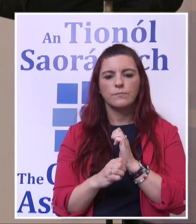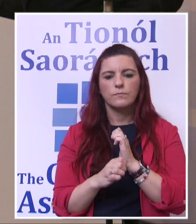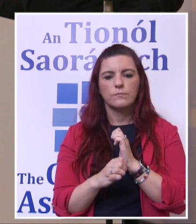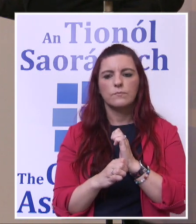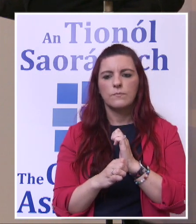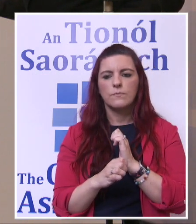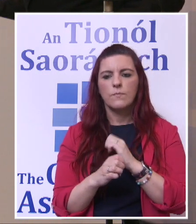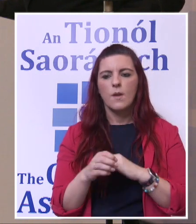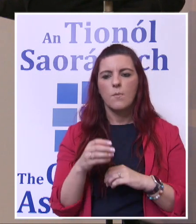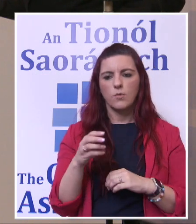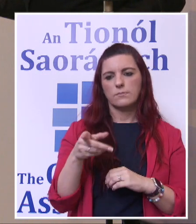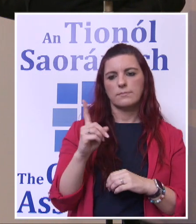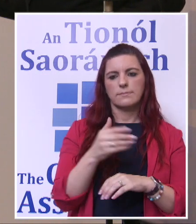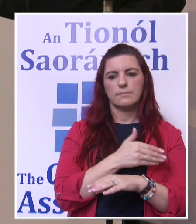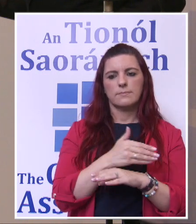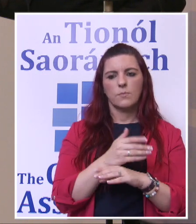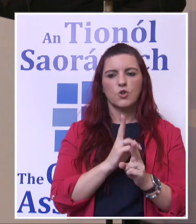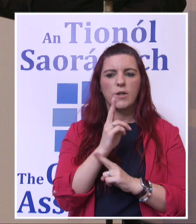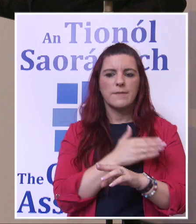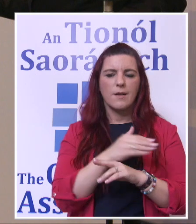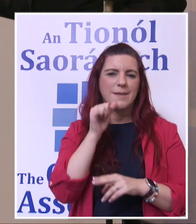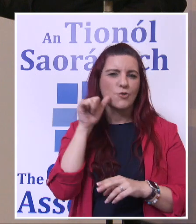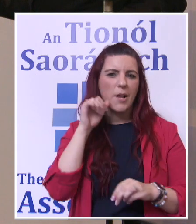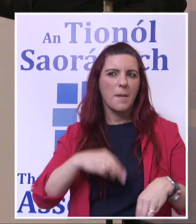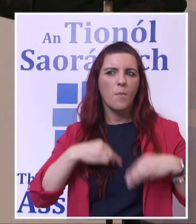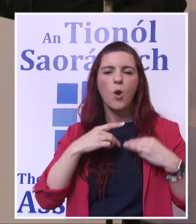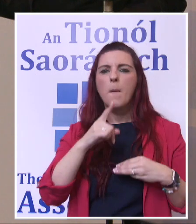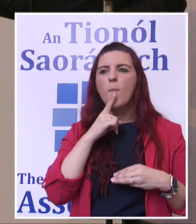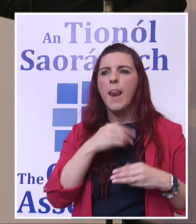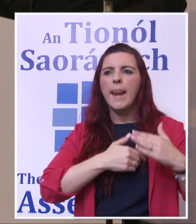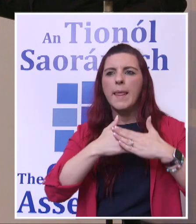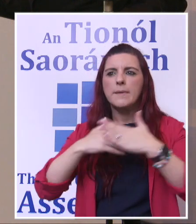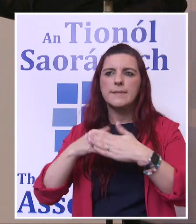started with it yesterday morning, but with the time constraints of our